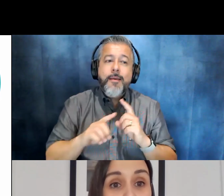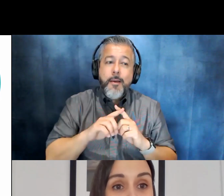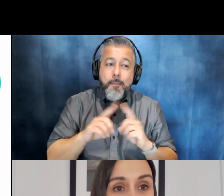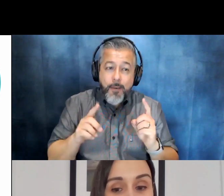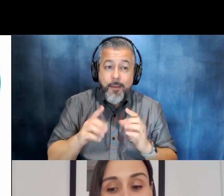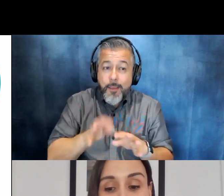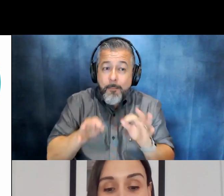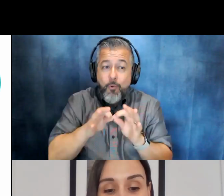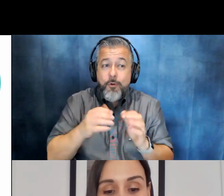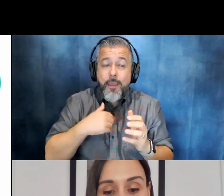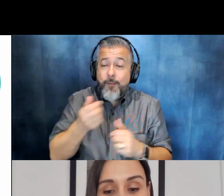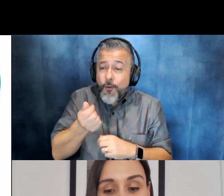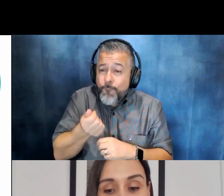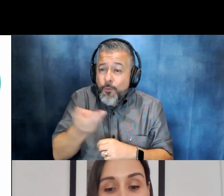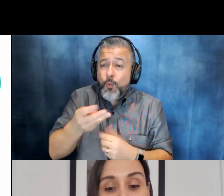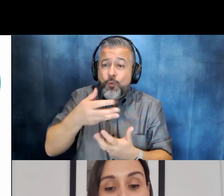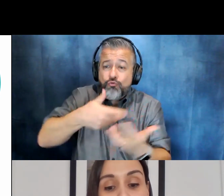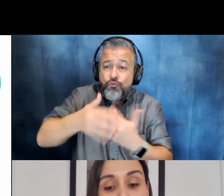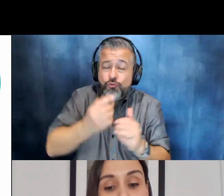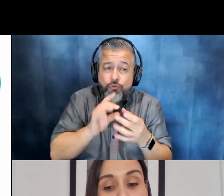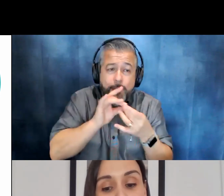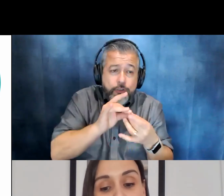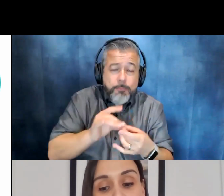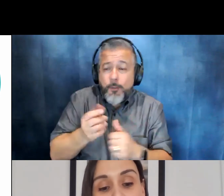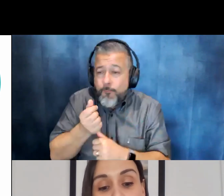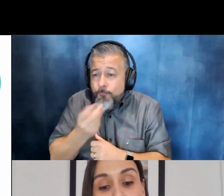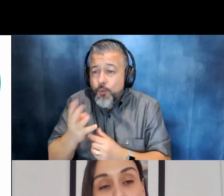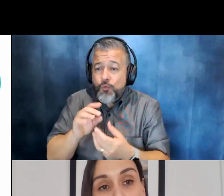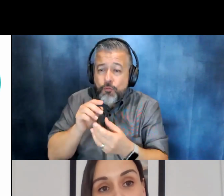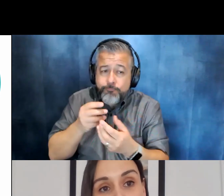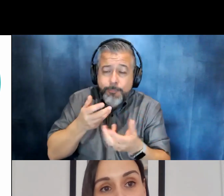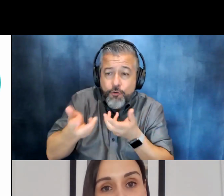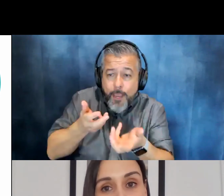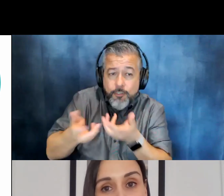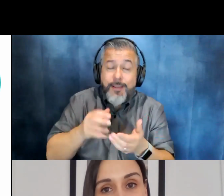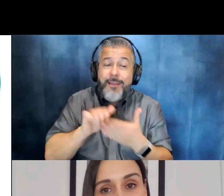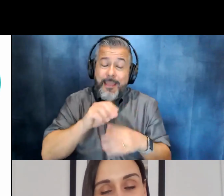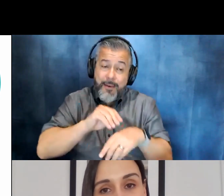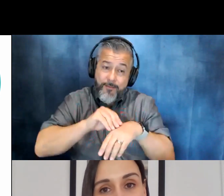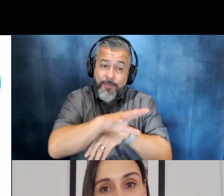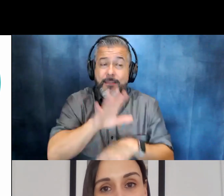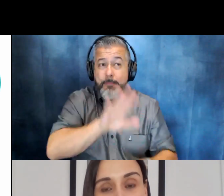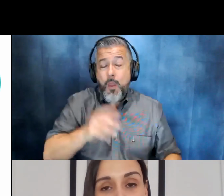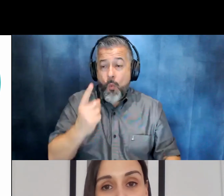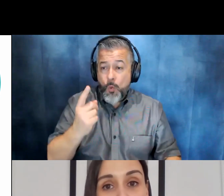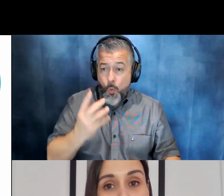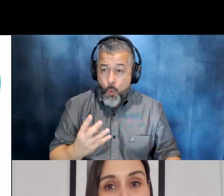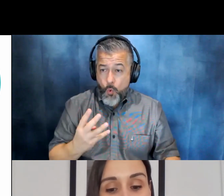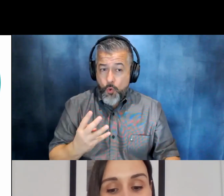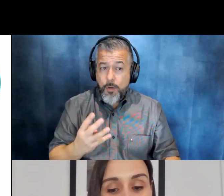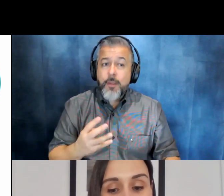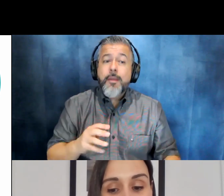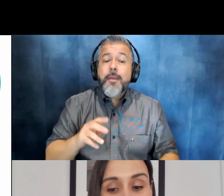social relationships or interactions. Now, this affects about a quarter of the community dwelling 65 and